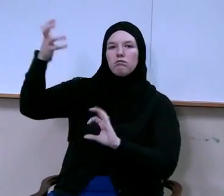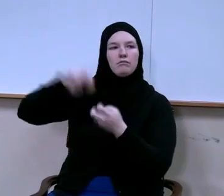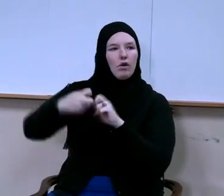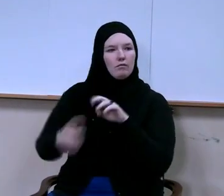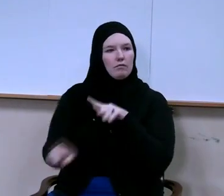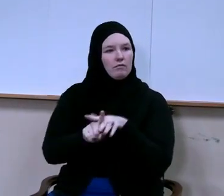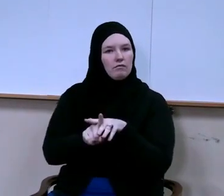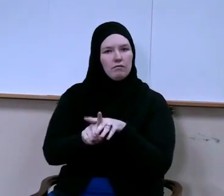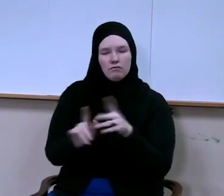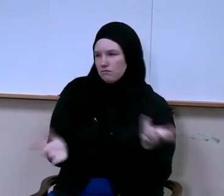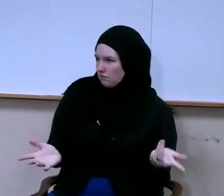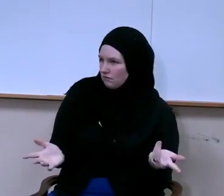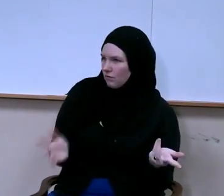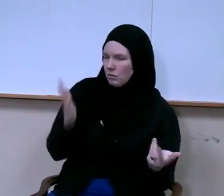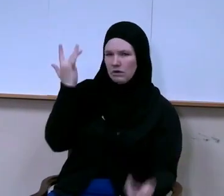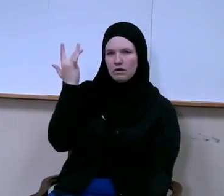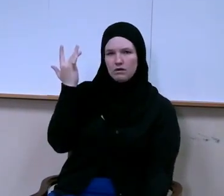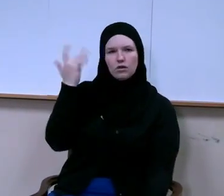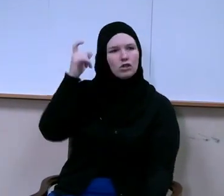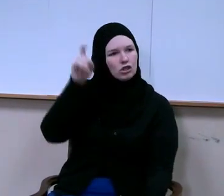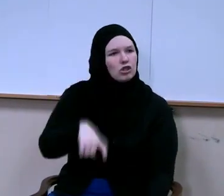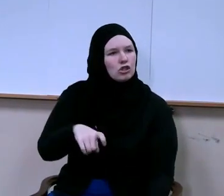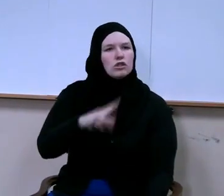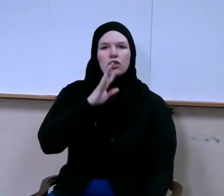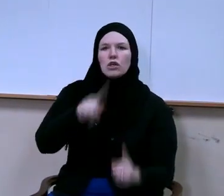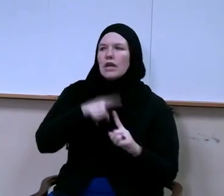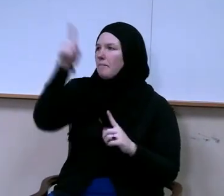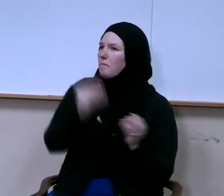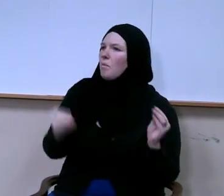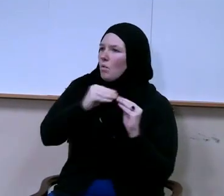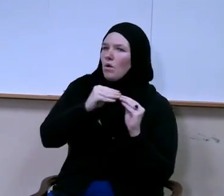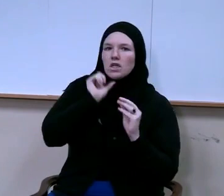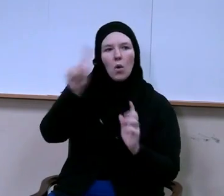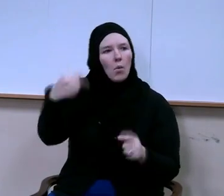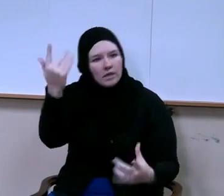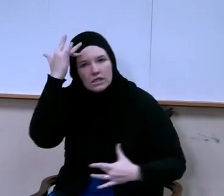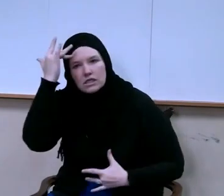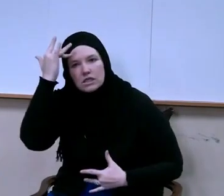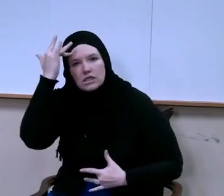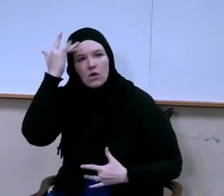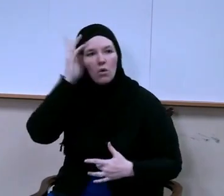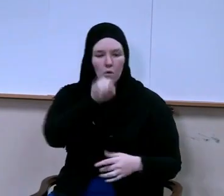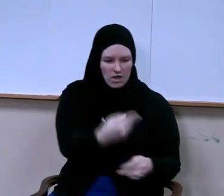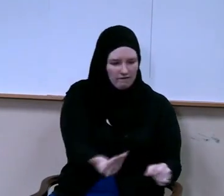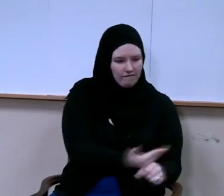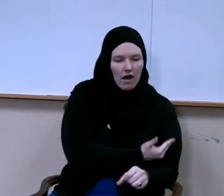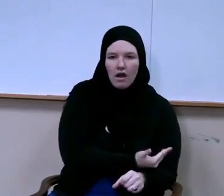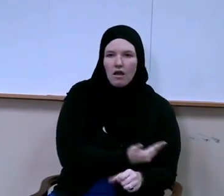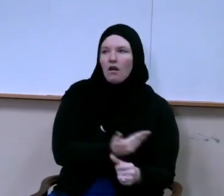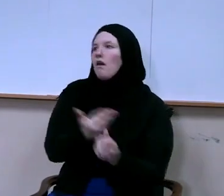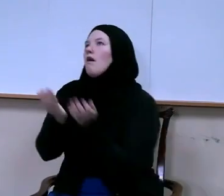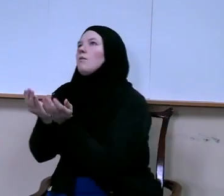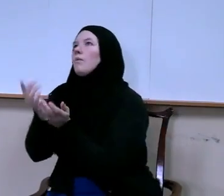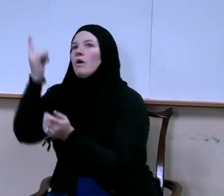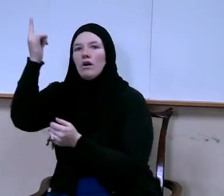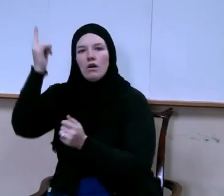crisis. We only talk to Him when we are sick. We only talk to Him when we get fired or